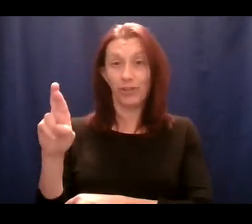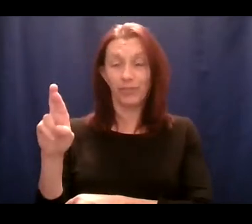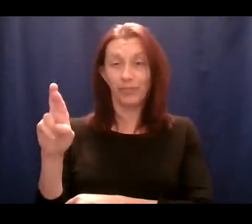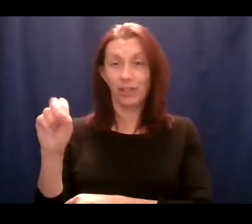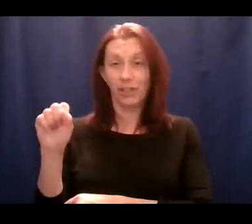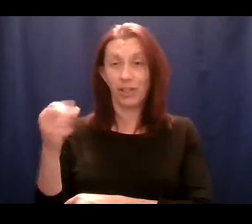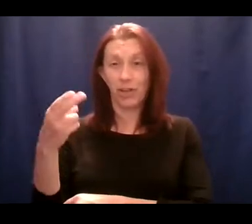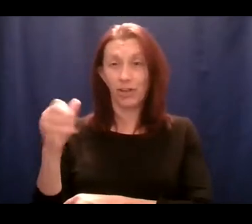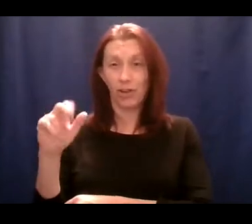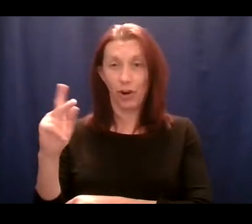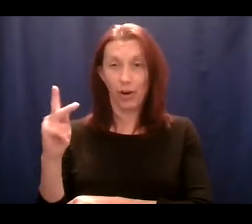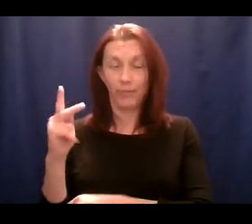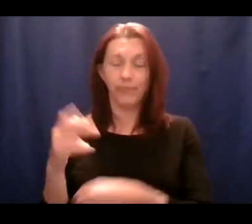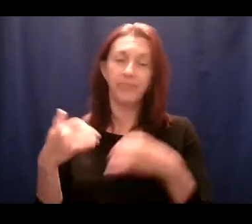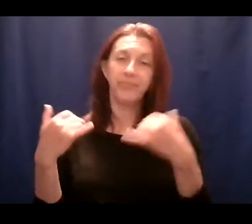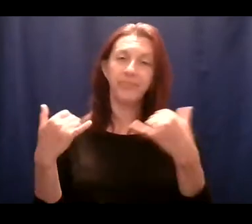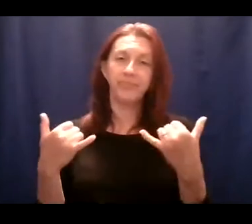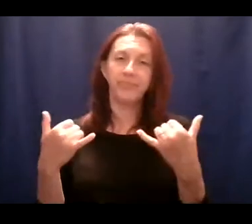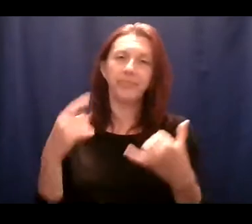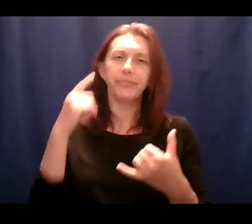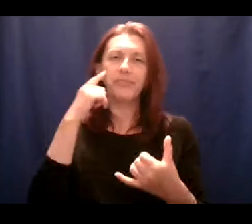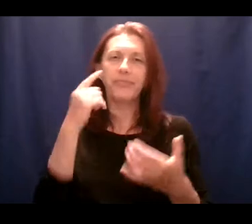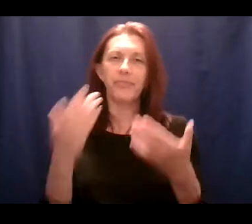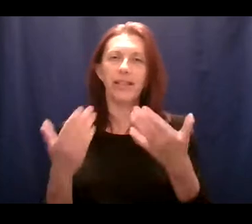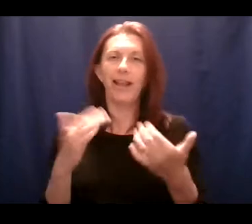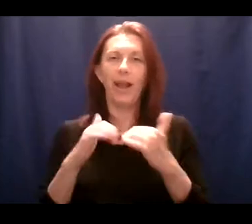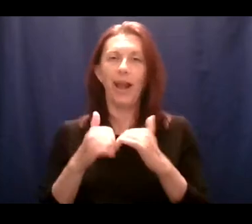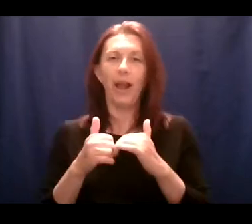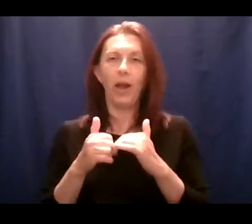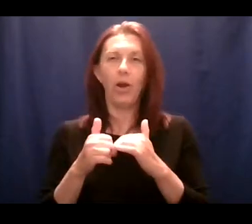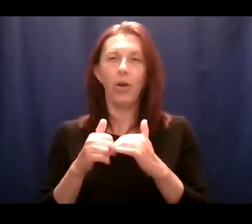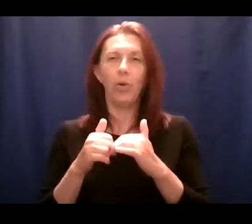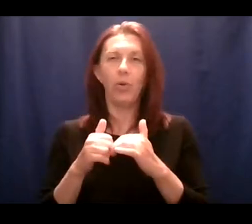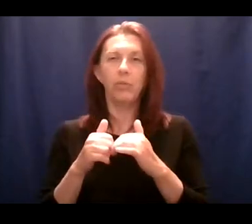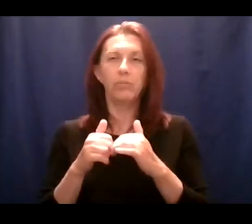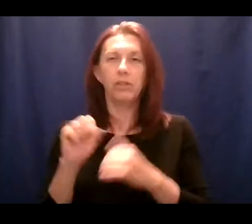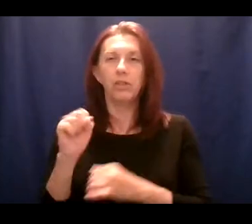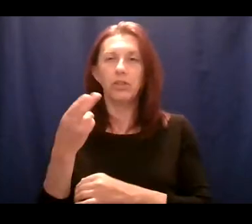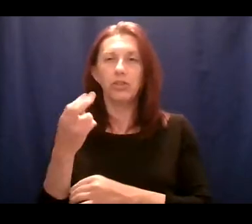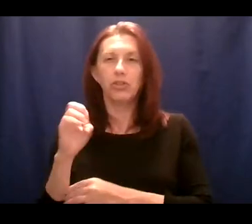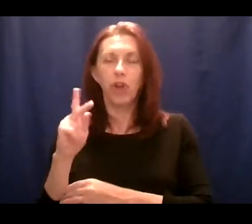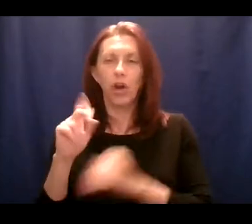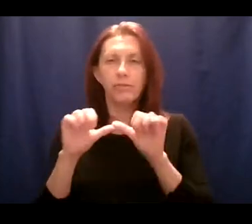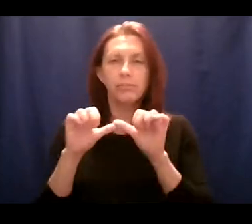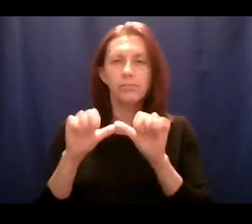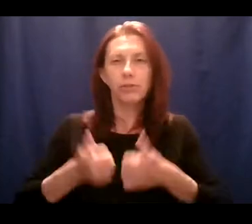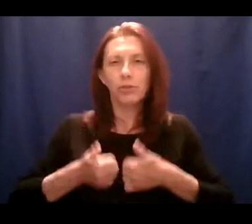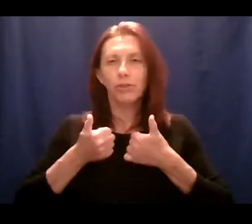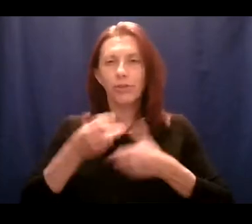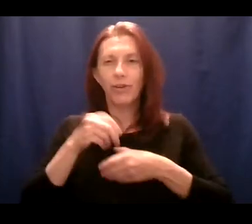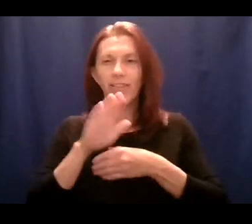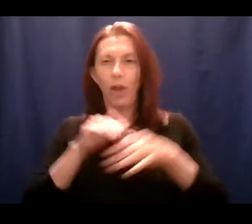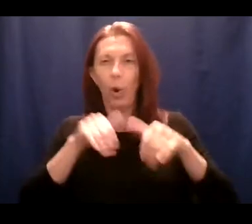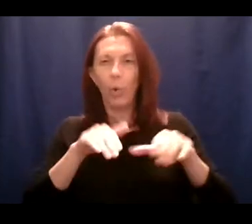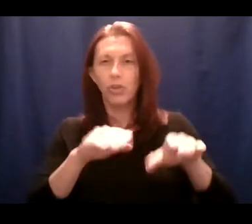sharks, thinking about how they might survive in their ocean home and what they might eat, right? So let's go ahead and start with one